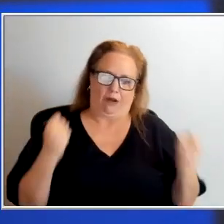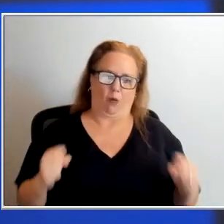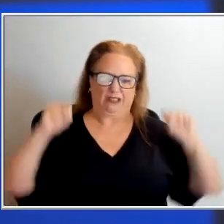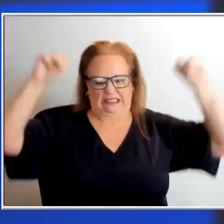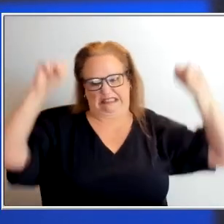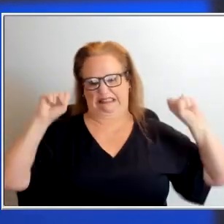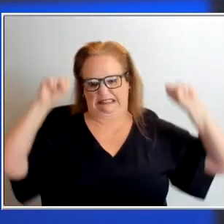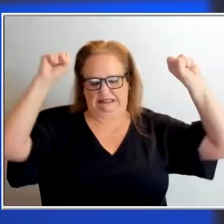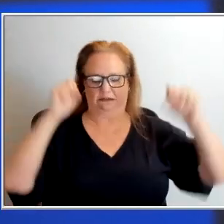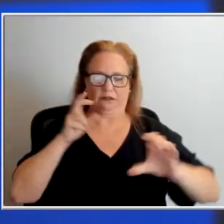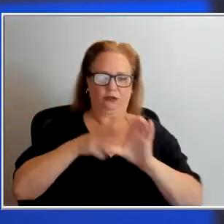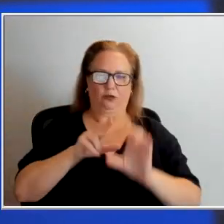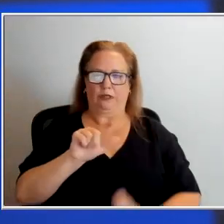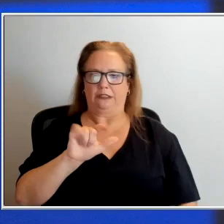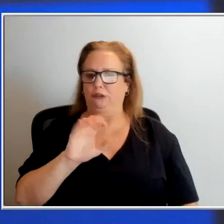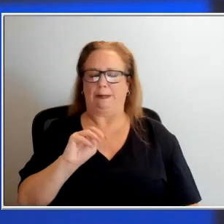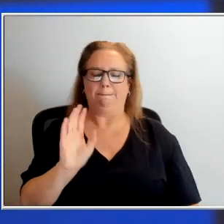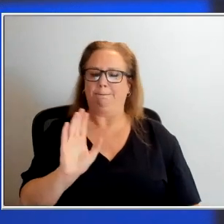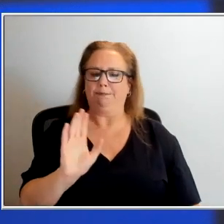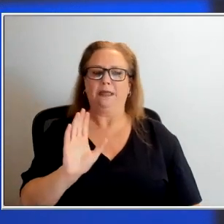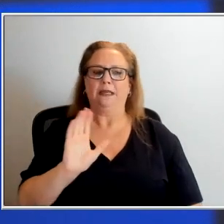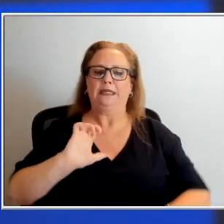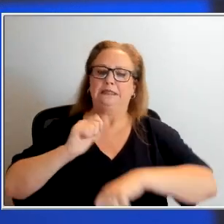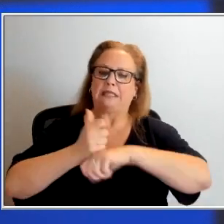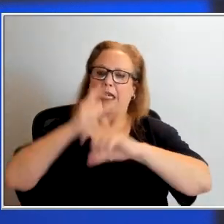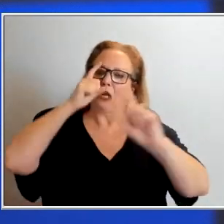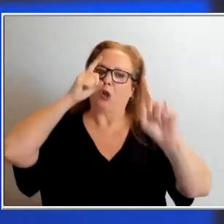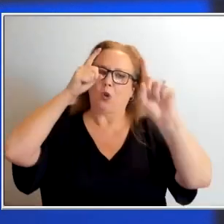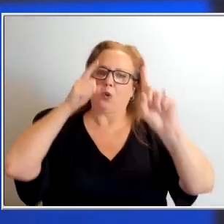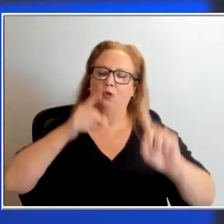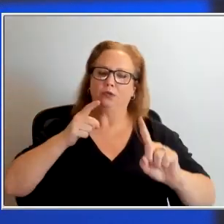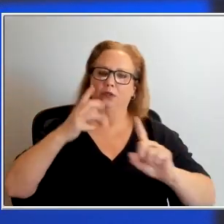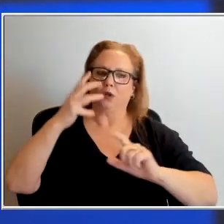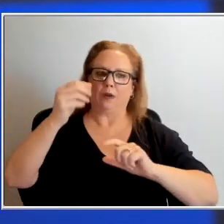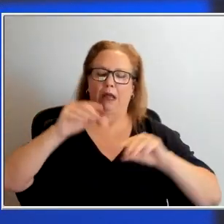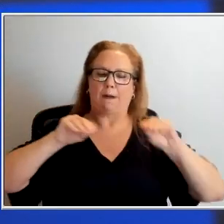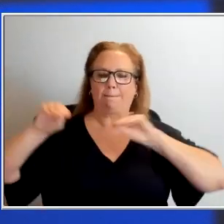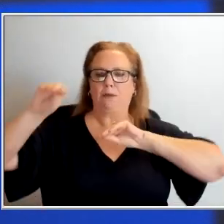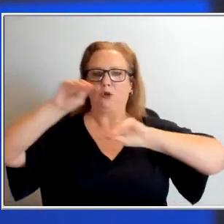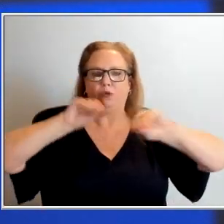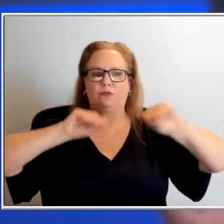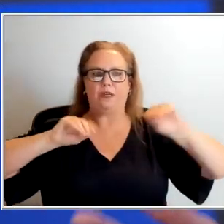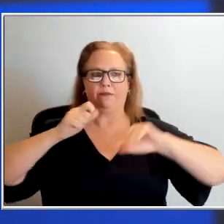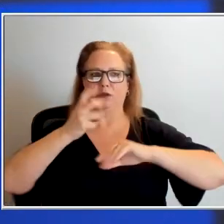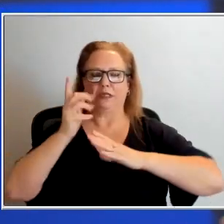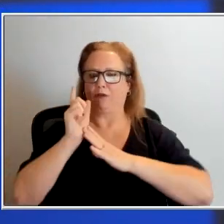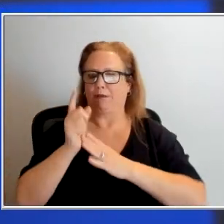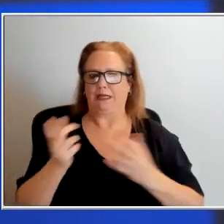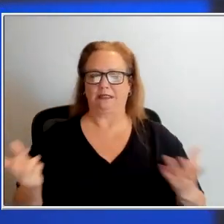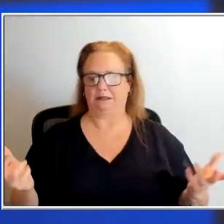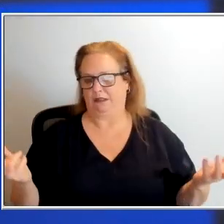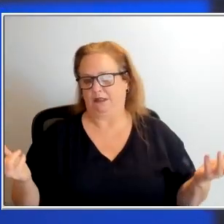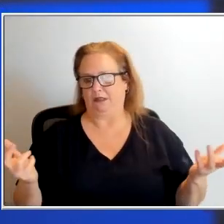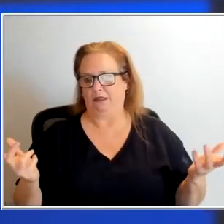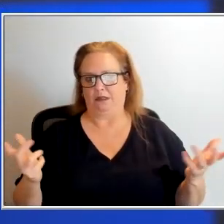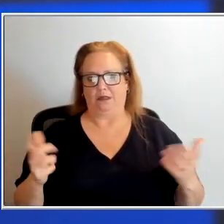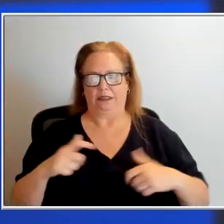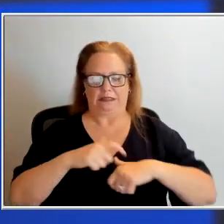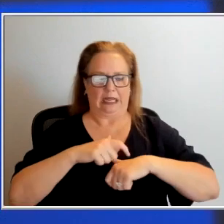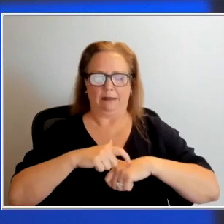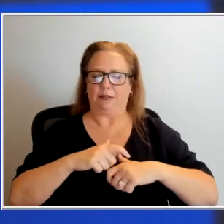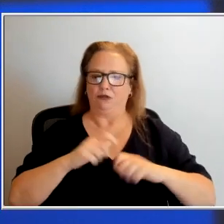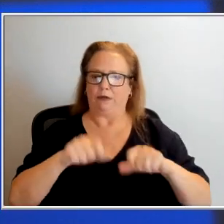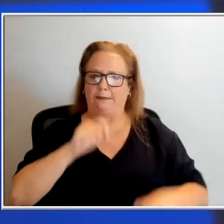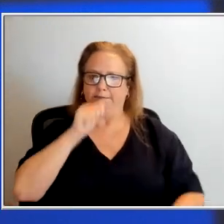join a gym. It's just setting some goals of getting out there and moving for several minutes, how much time you can tolerate,